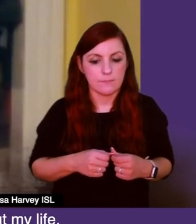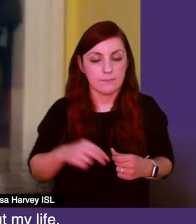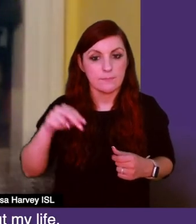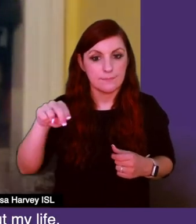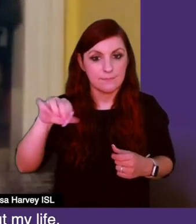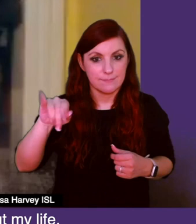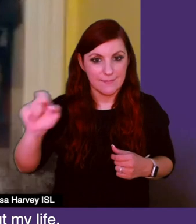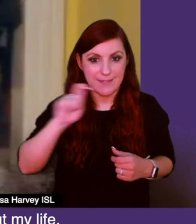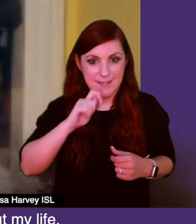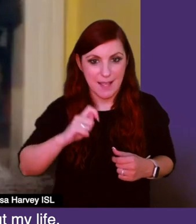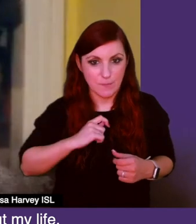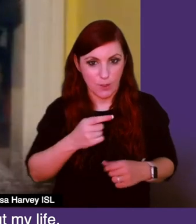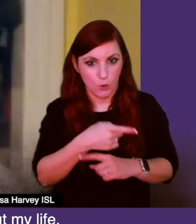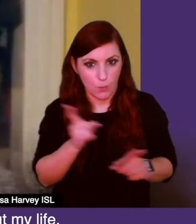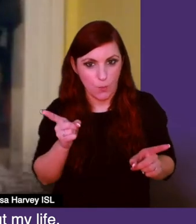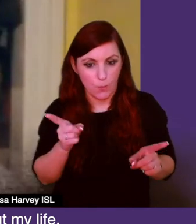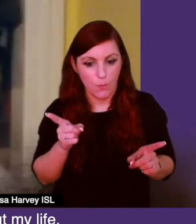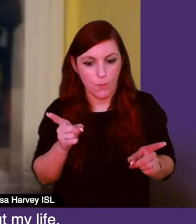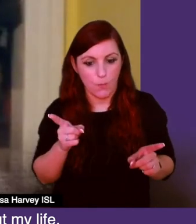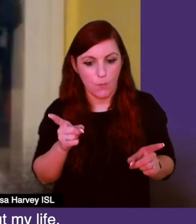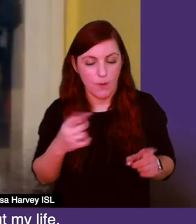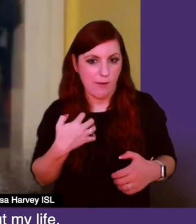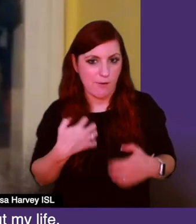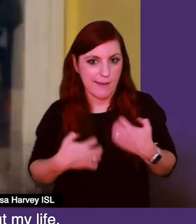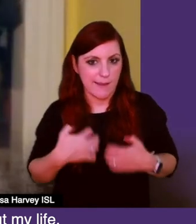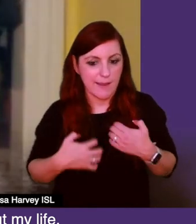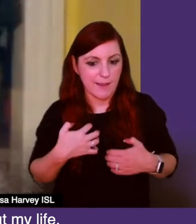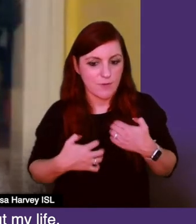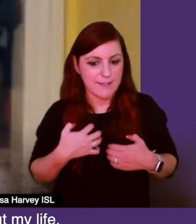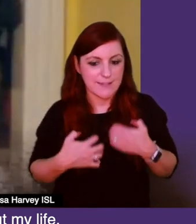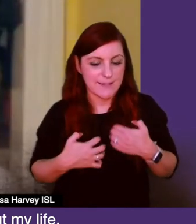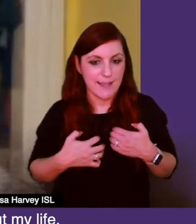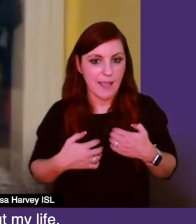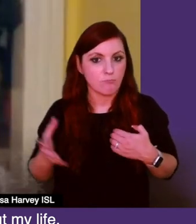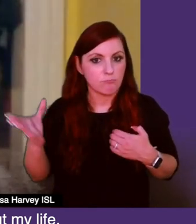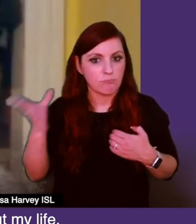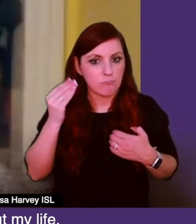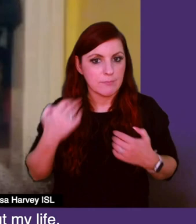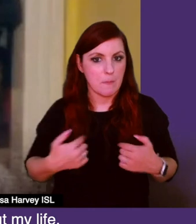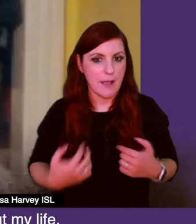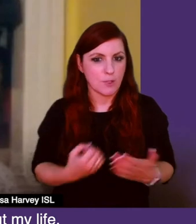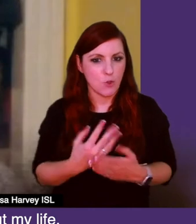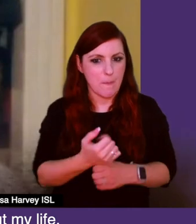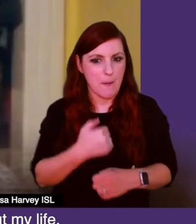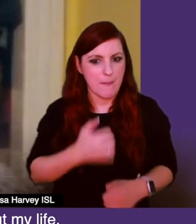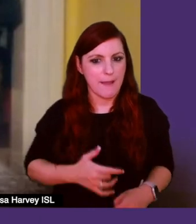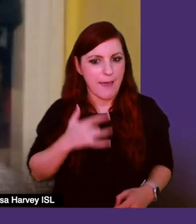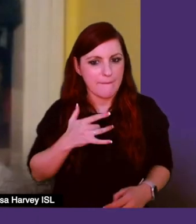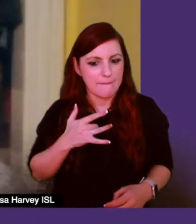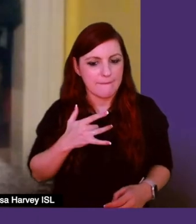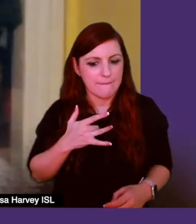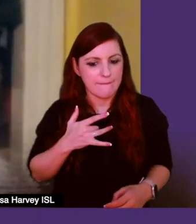tells me you guys are really interested in hearing about my